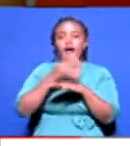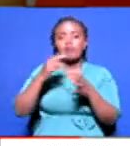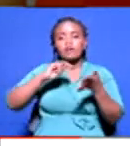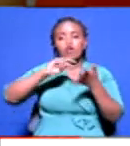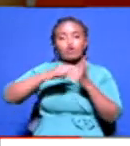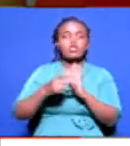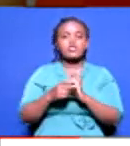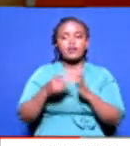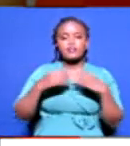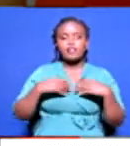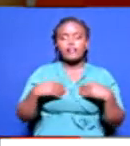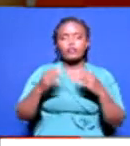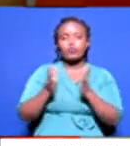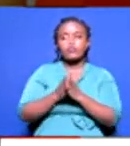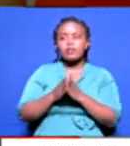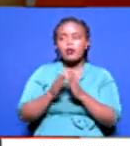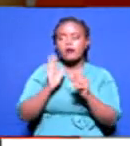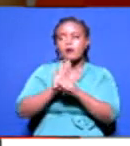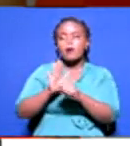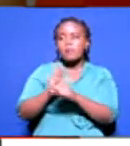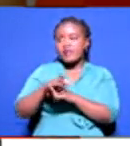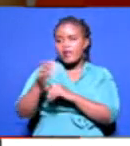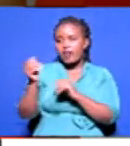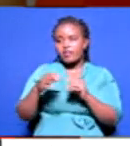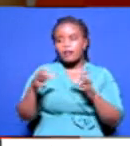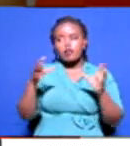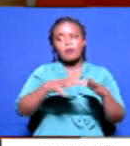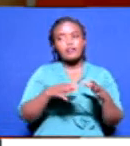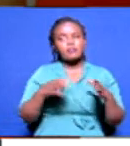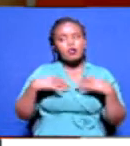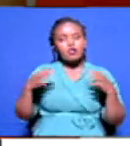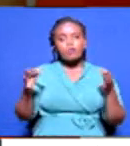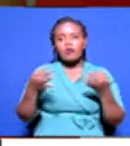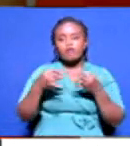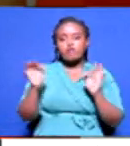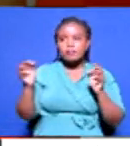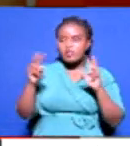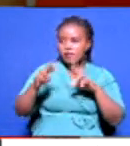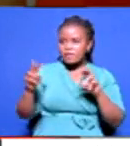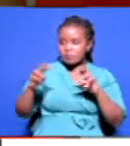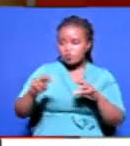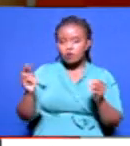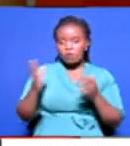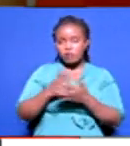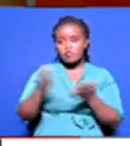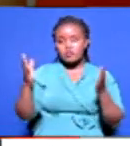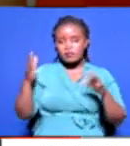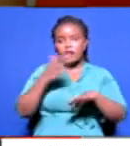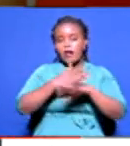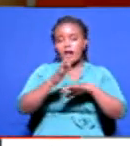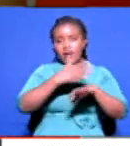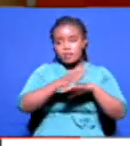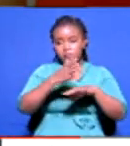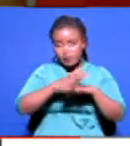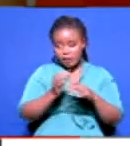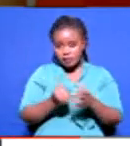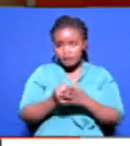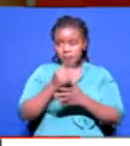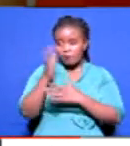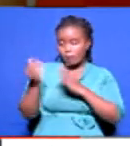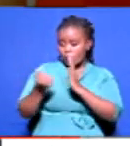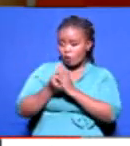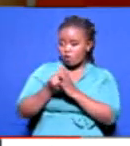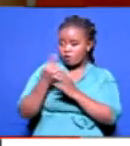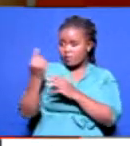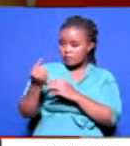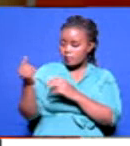the third-party companies to undertake pre-inspection of goods expired. This means imported goods, with exception from motor